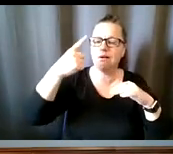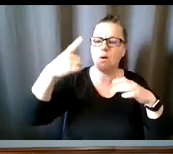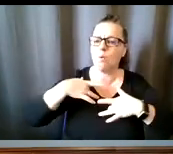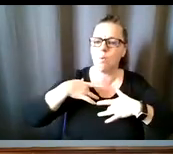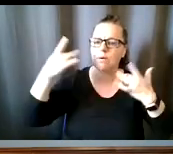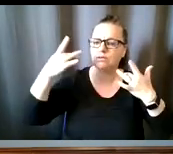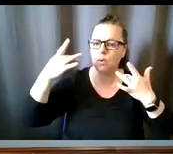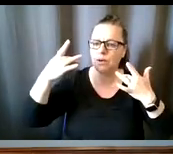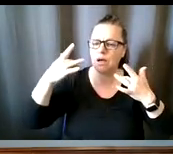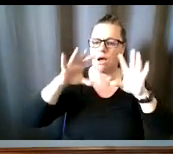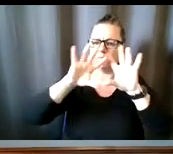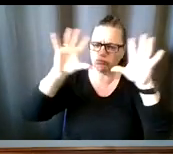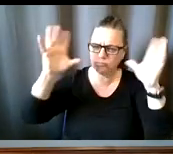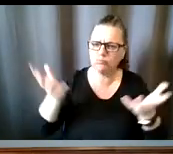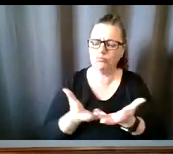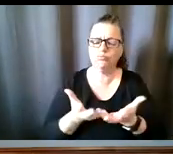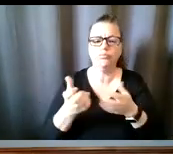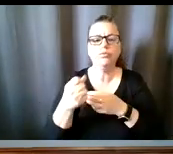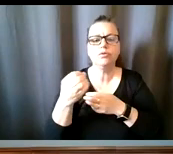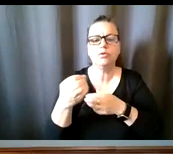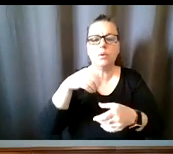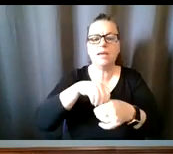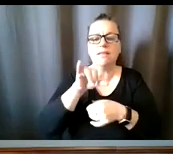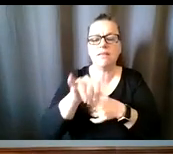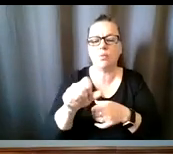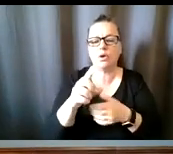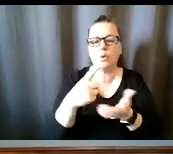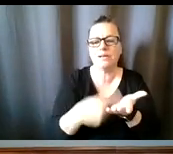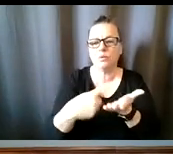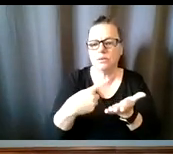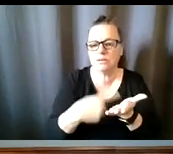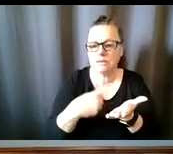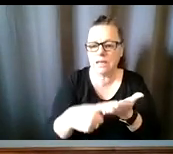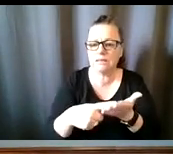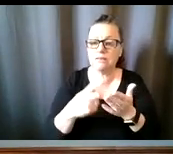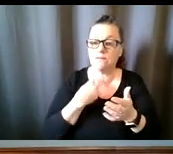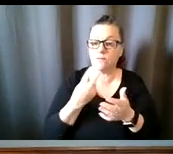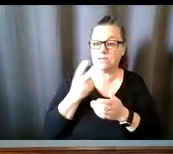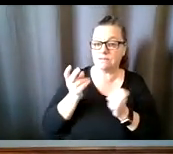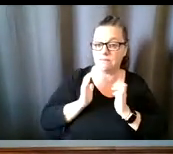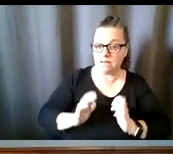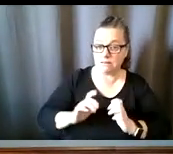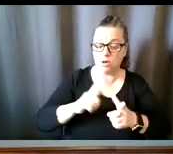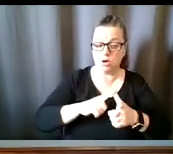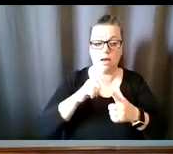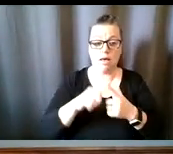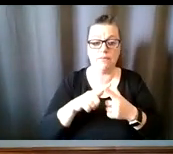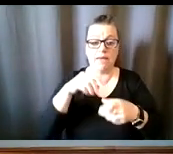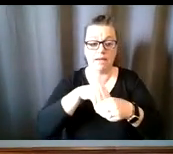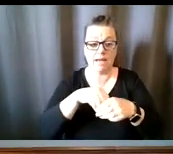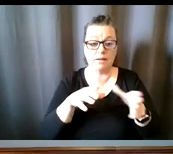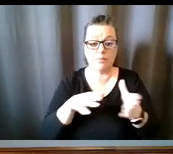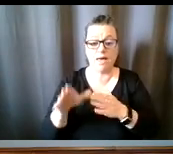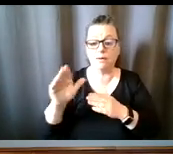in a holistic form. And so within that, we're going to talk about the voices of the customer. And then within plan, we're going to